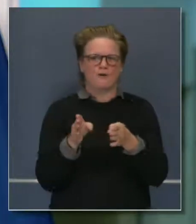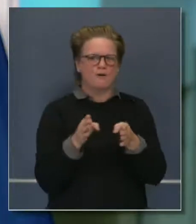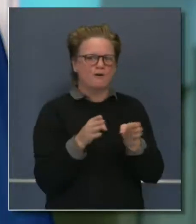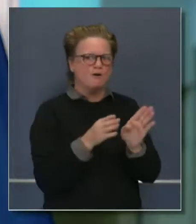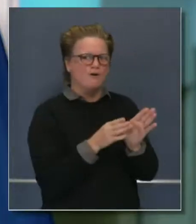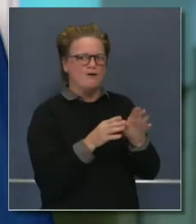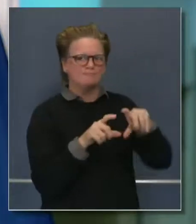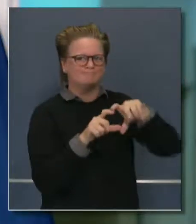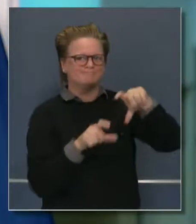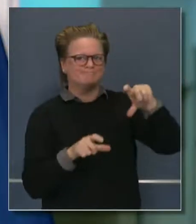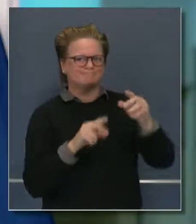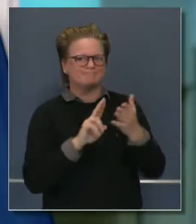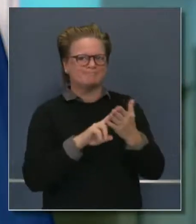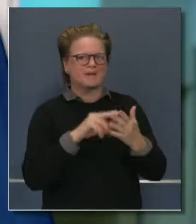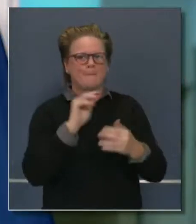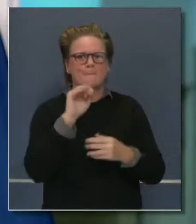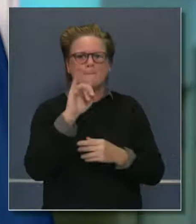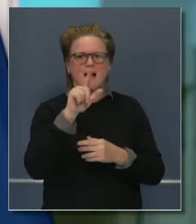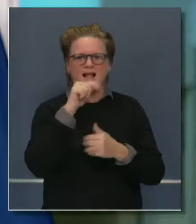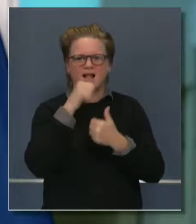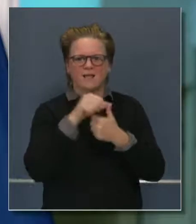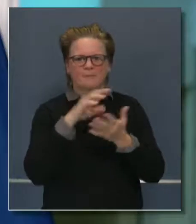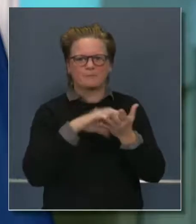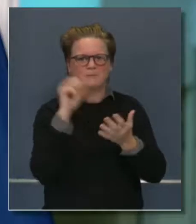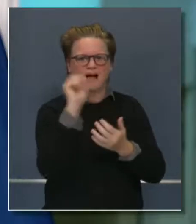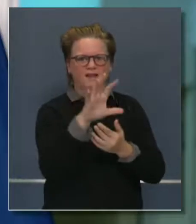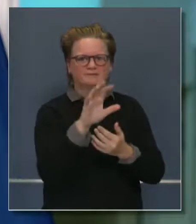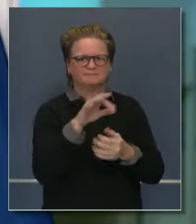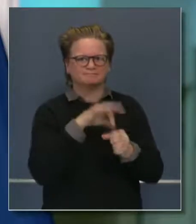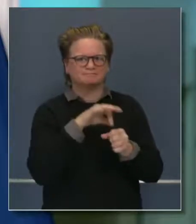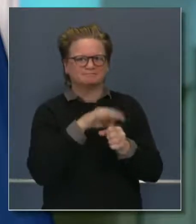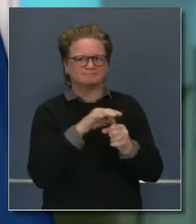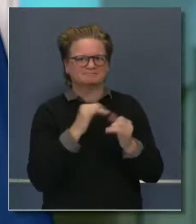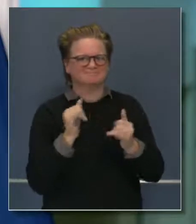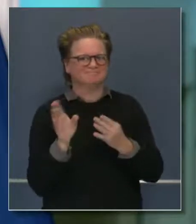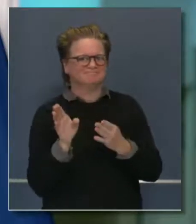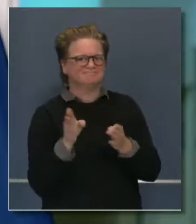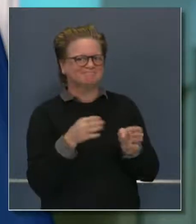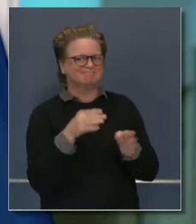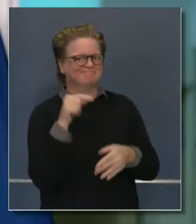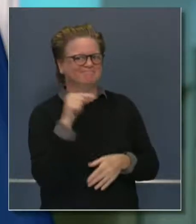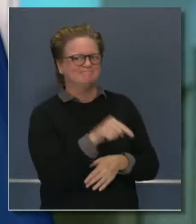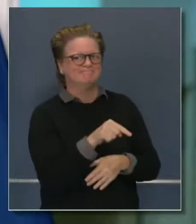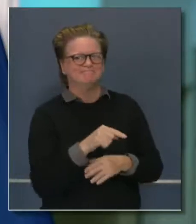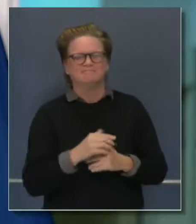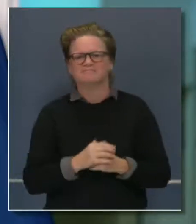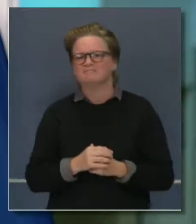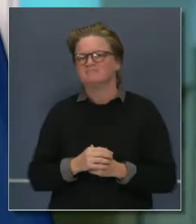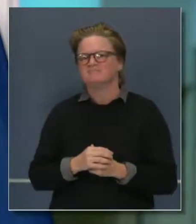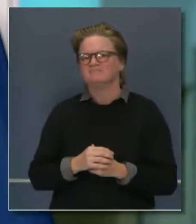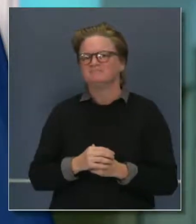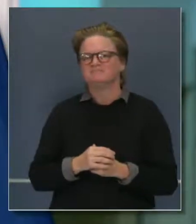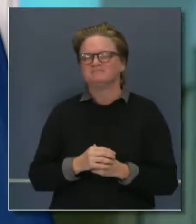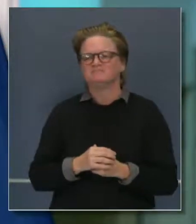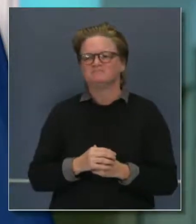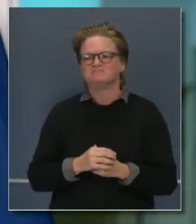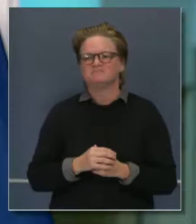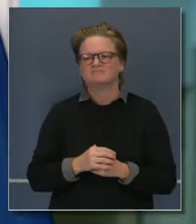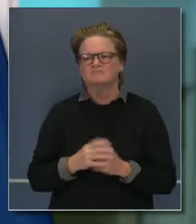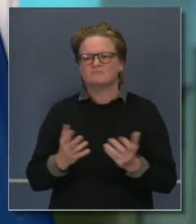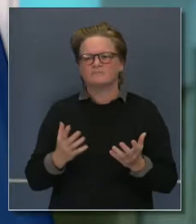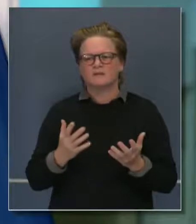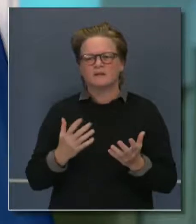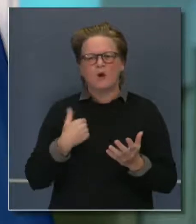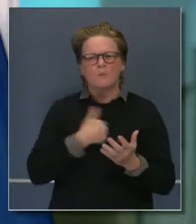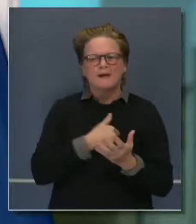and more states like Utah and others have gone all vote by mail. So we'll discuss that with the legislature, and